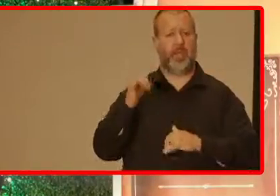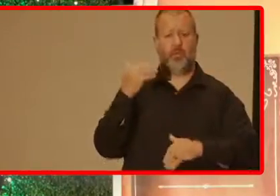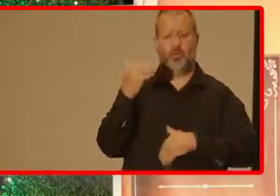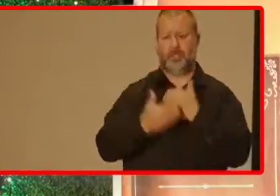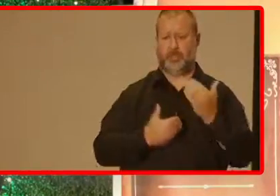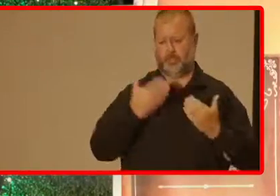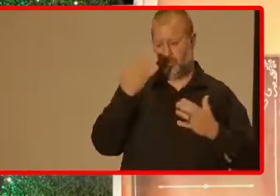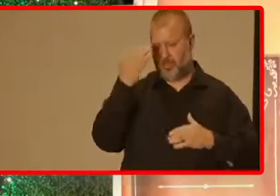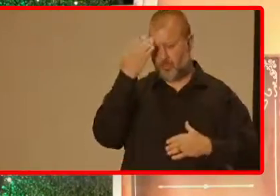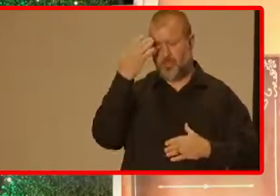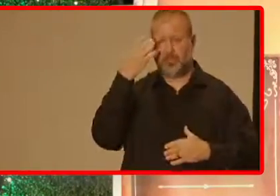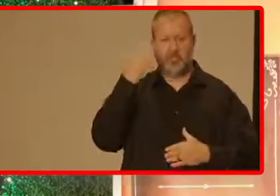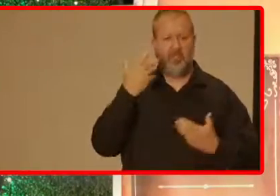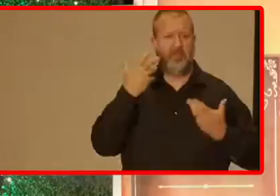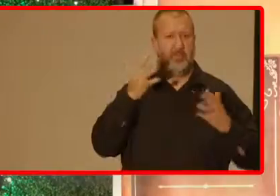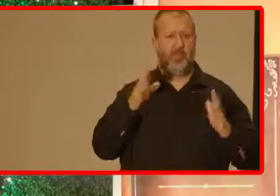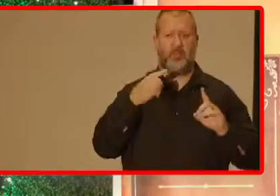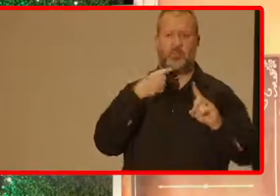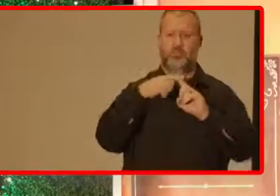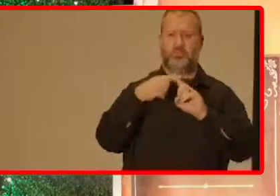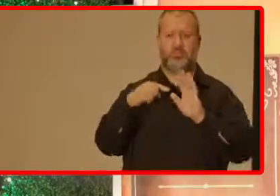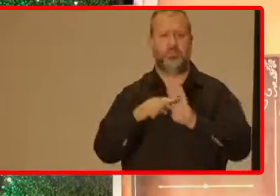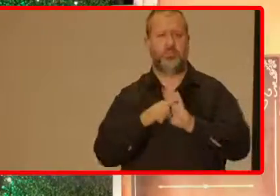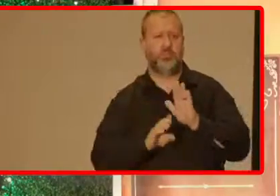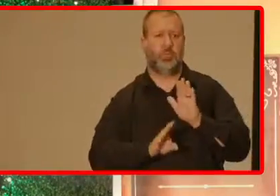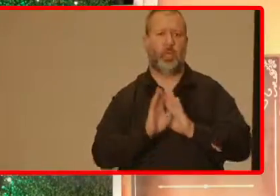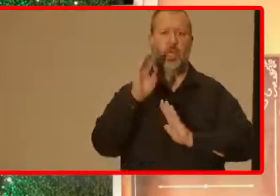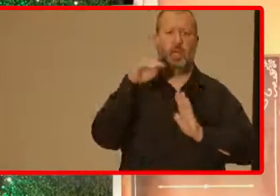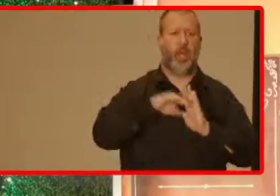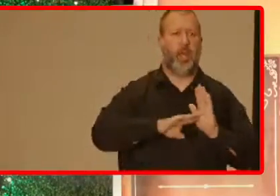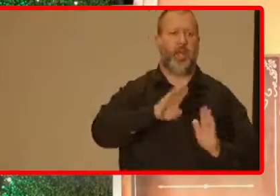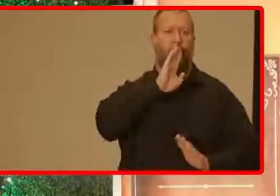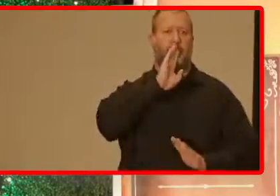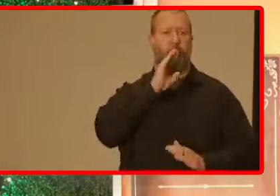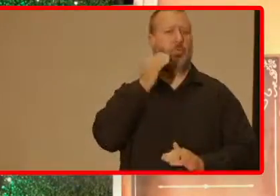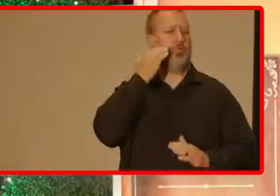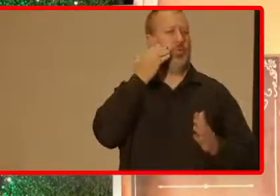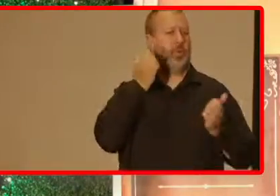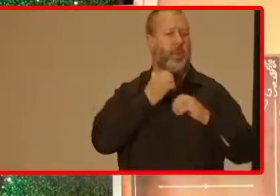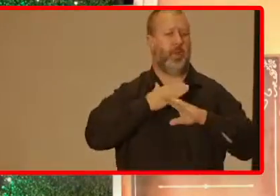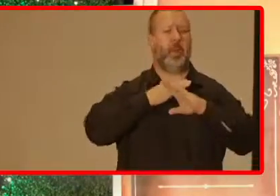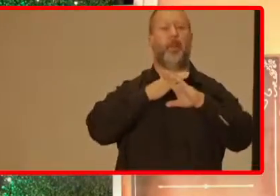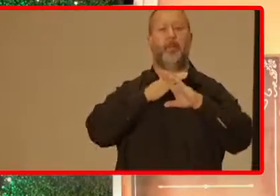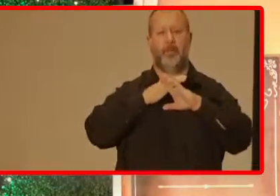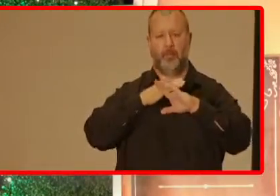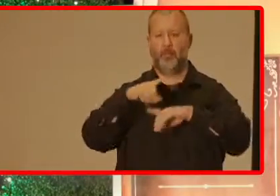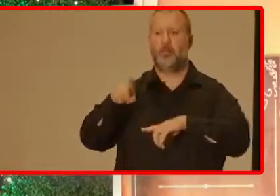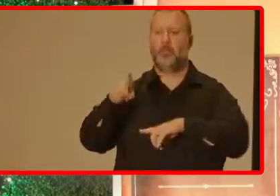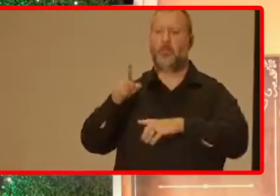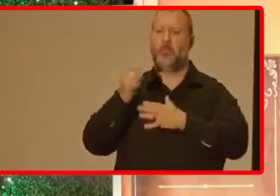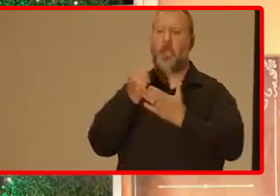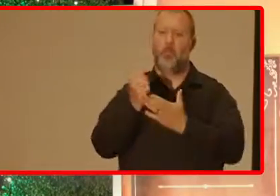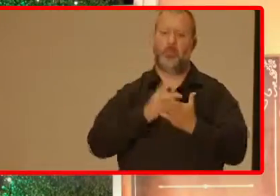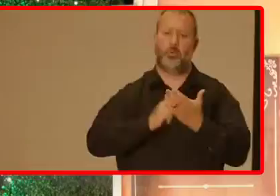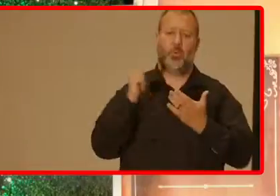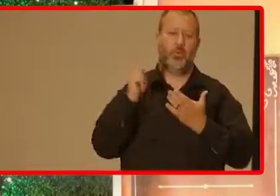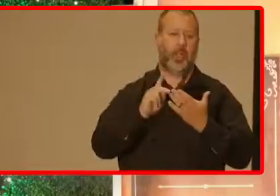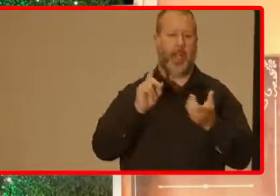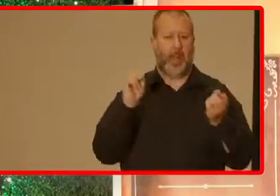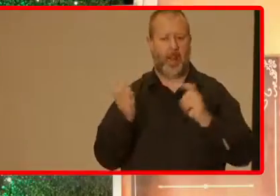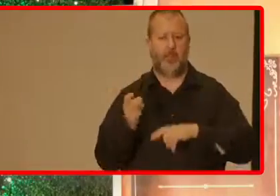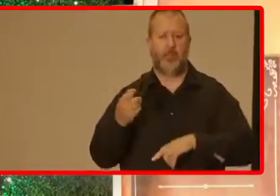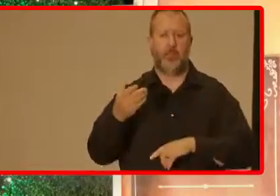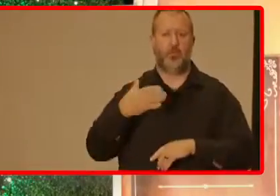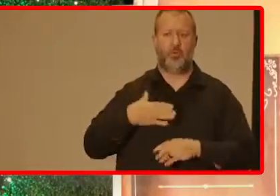process and know the ups and downs, the trials and tribulations, all of the barriers, and can inform our program based upon their